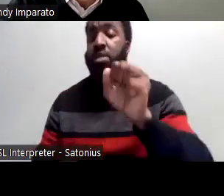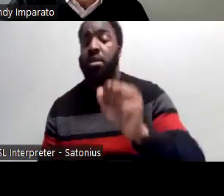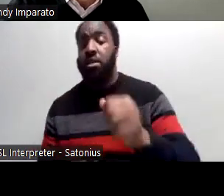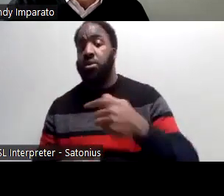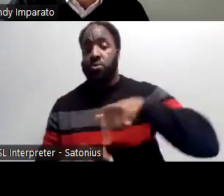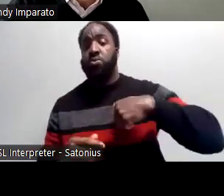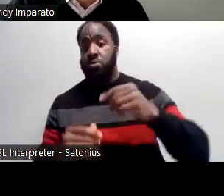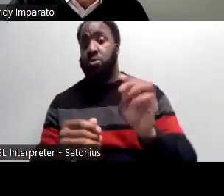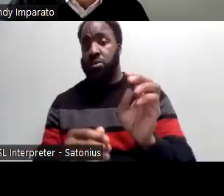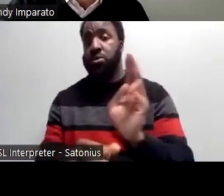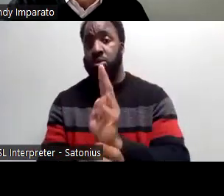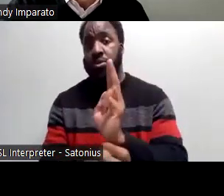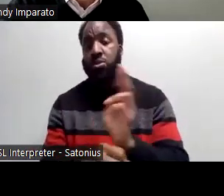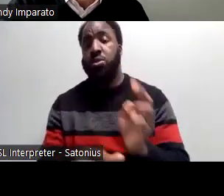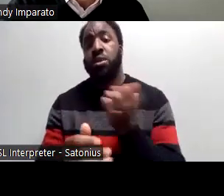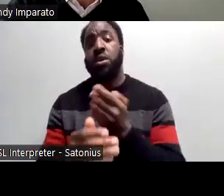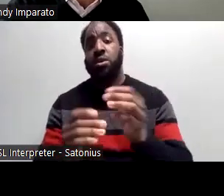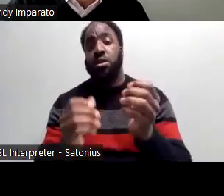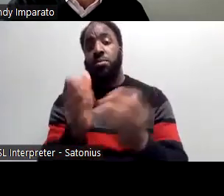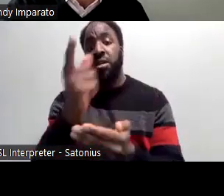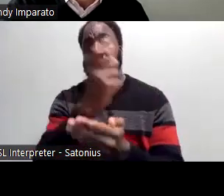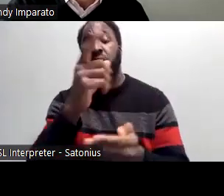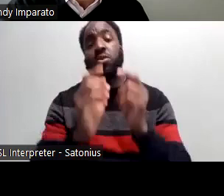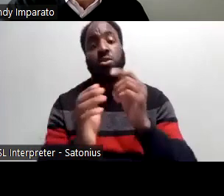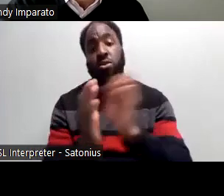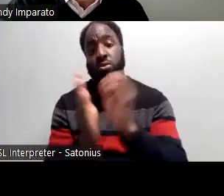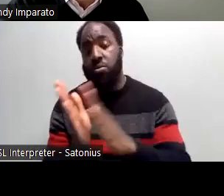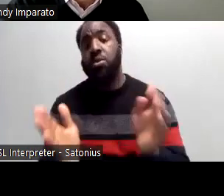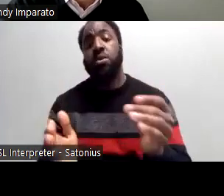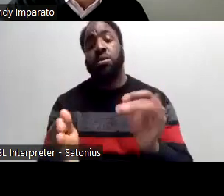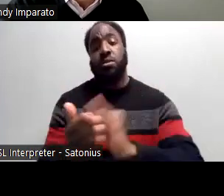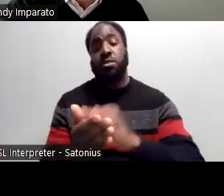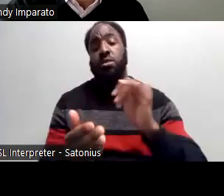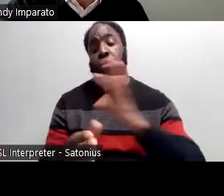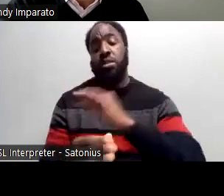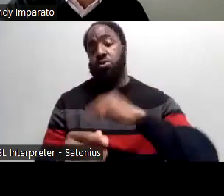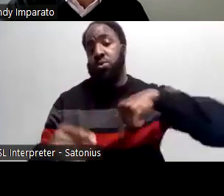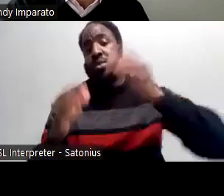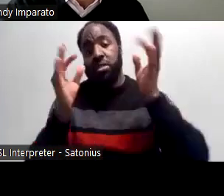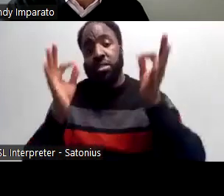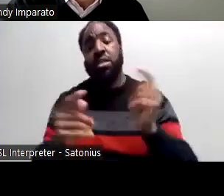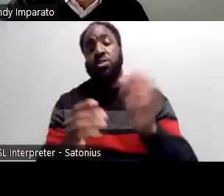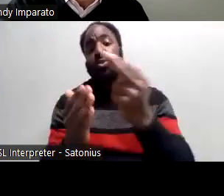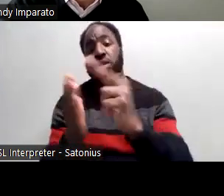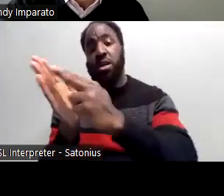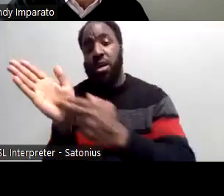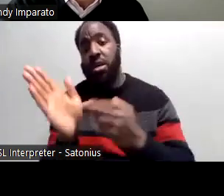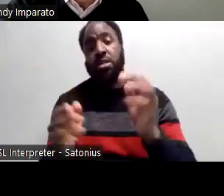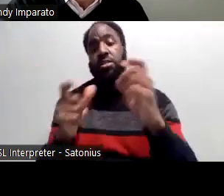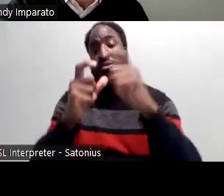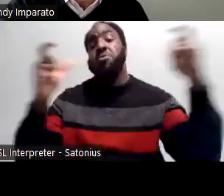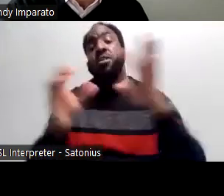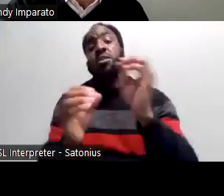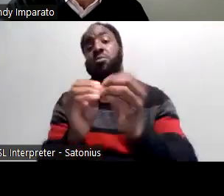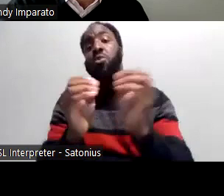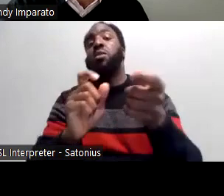use our annual report to do just that. We decided that we would really highlight those bigger ticket and more transformative items in